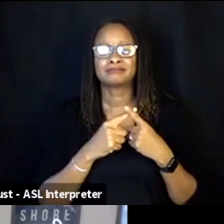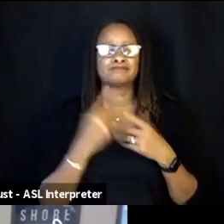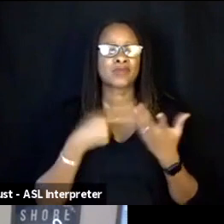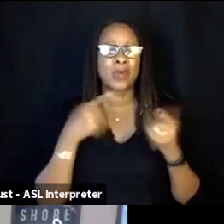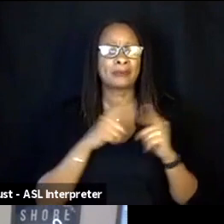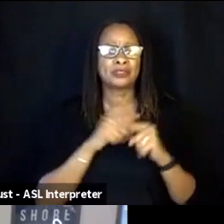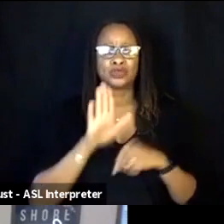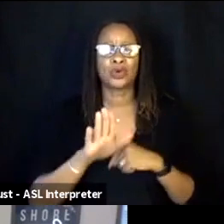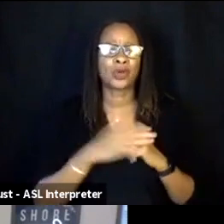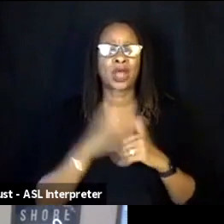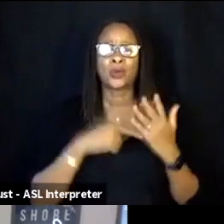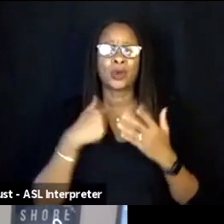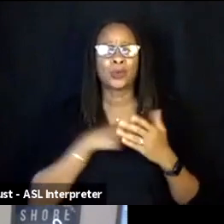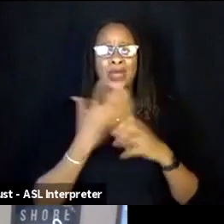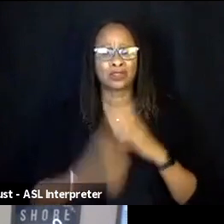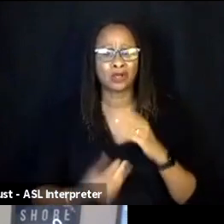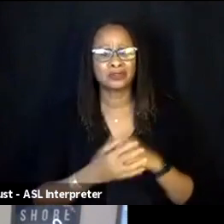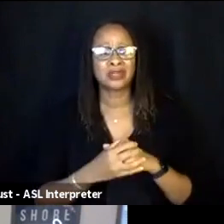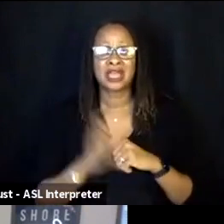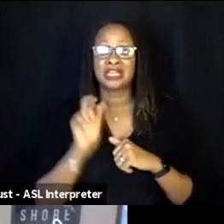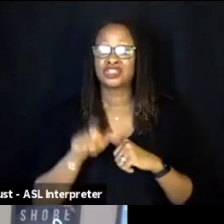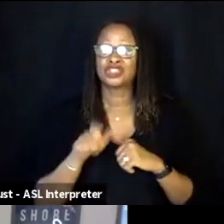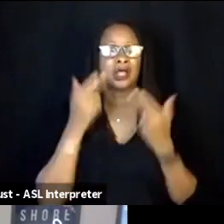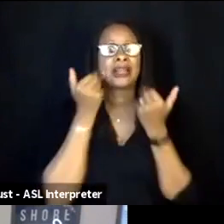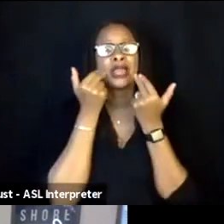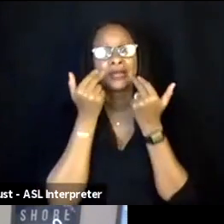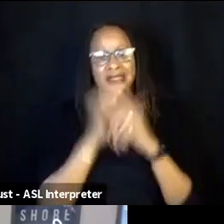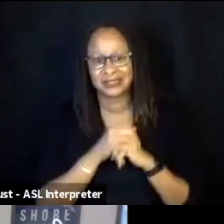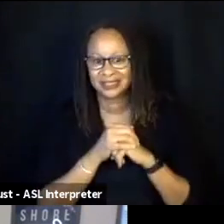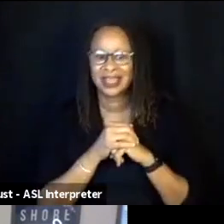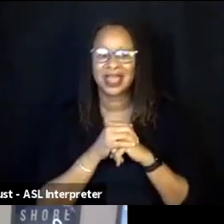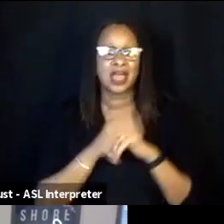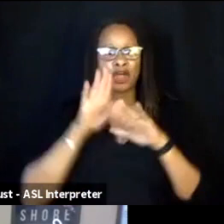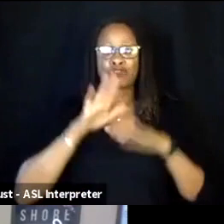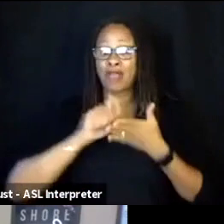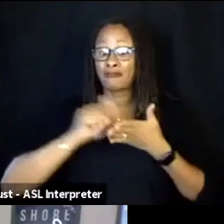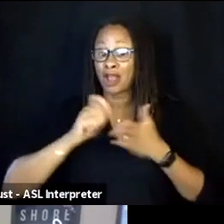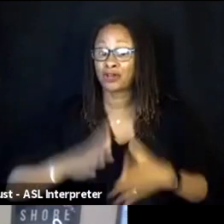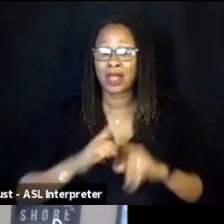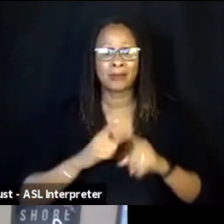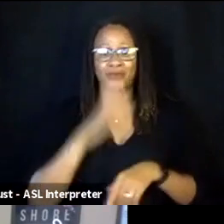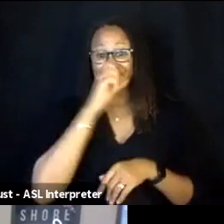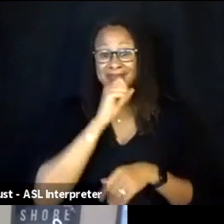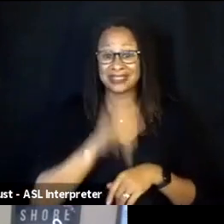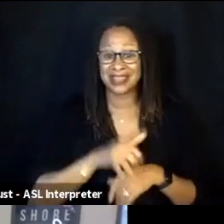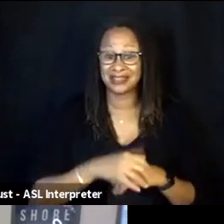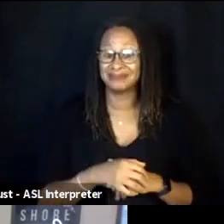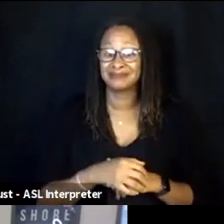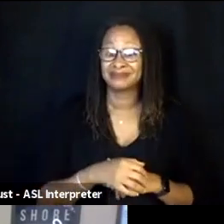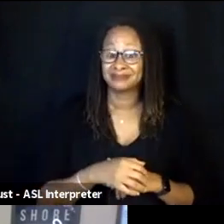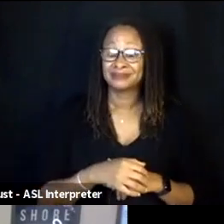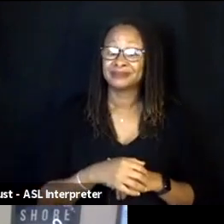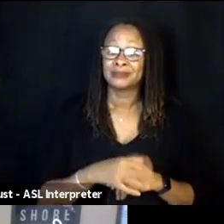to her and what we lost. She's hilarious, and she was a great writer, but we've missed that. So I